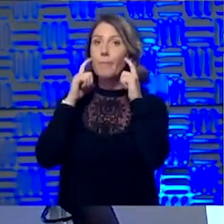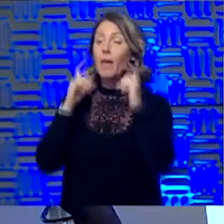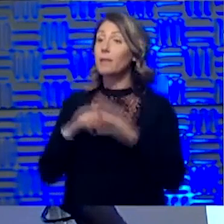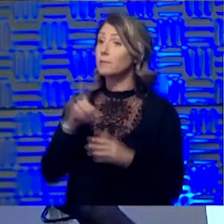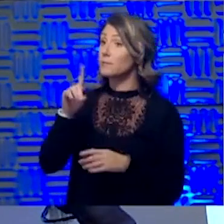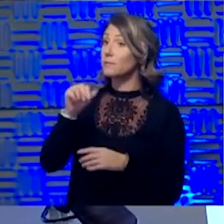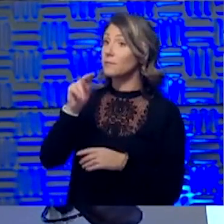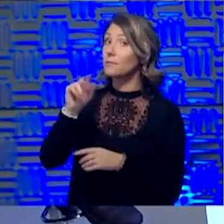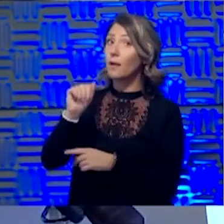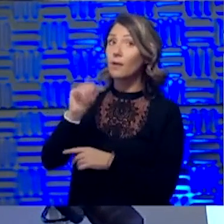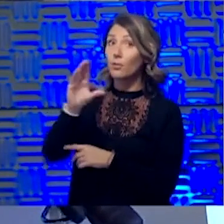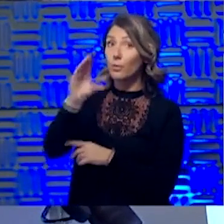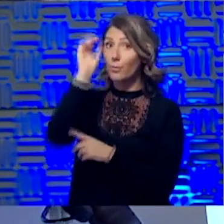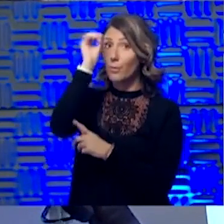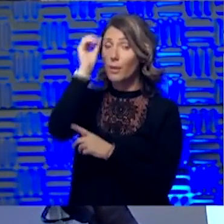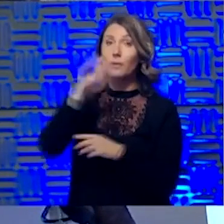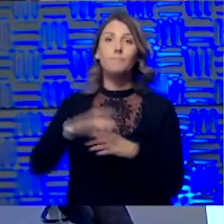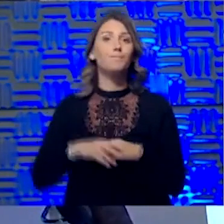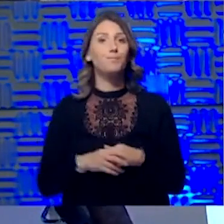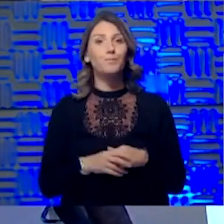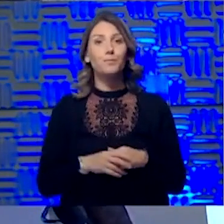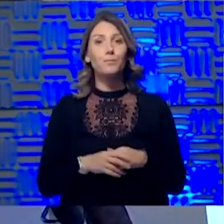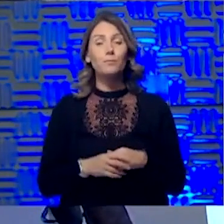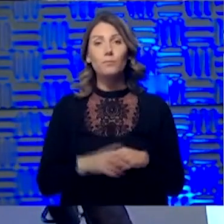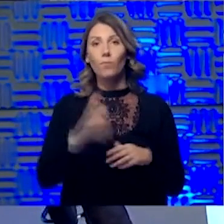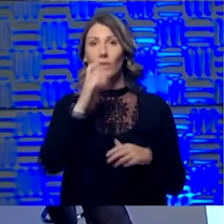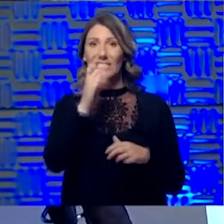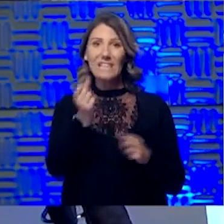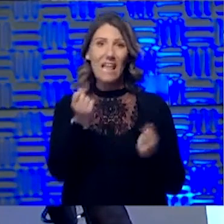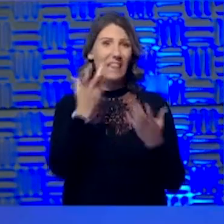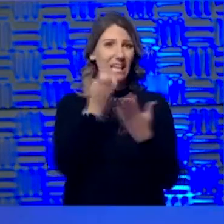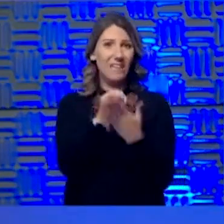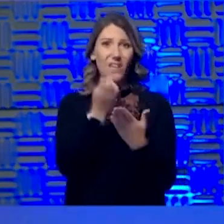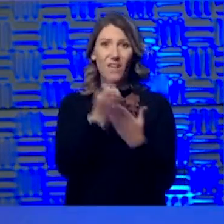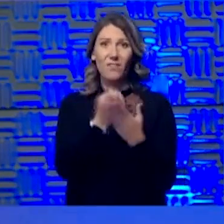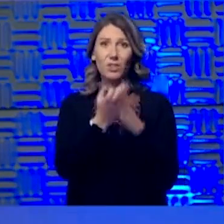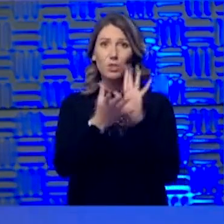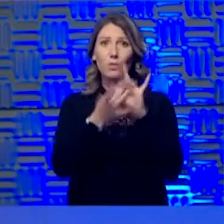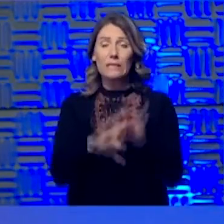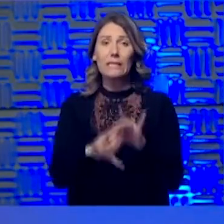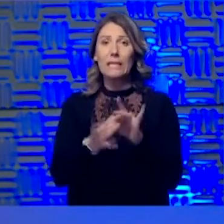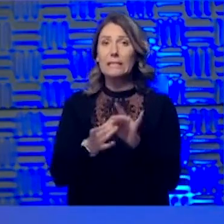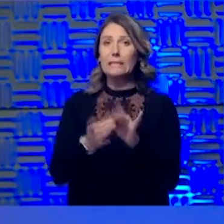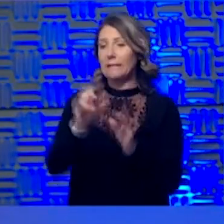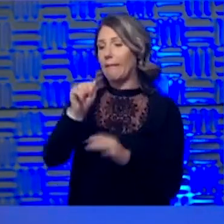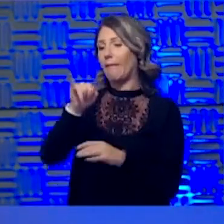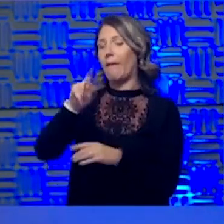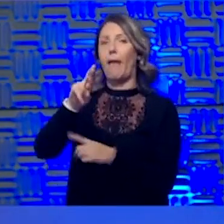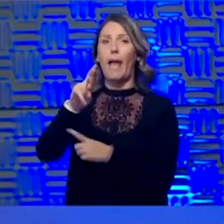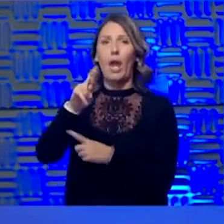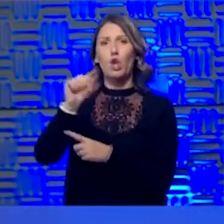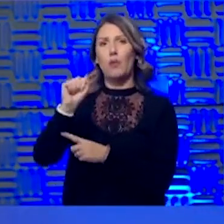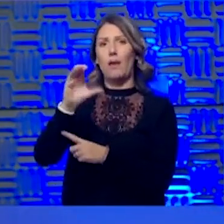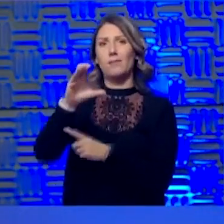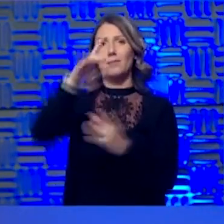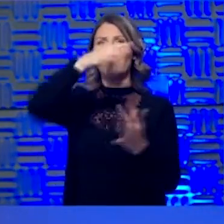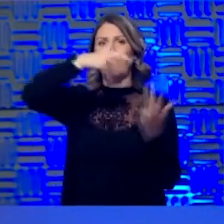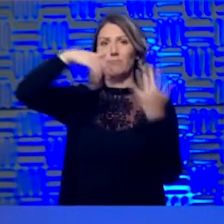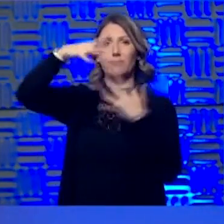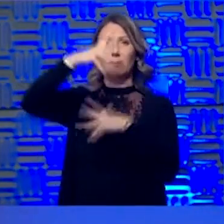and I don't think we have a lot of evidence about the air handling. I don't think that's as much of a risk as being more in